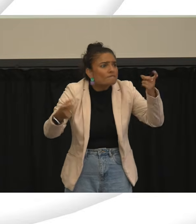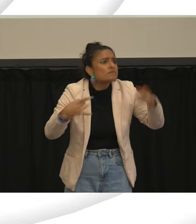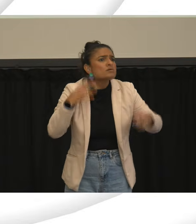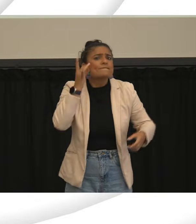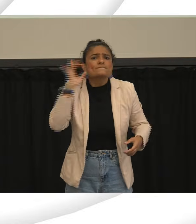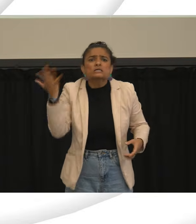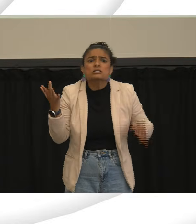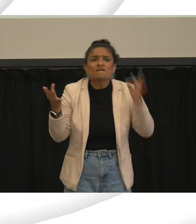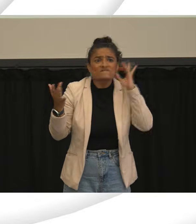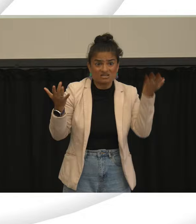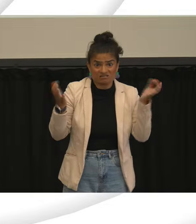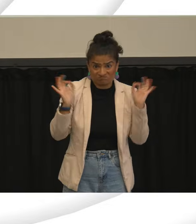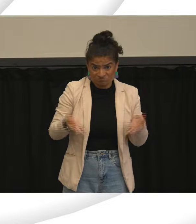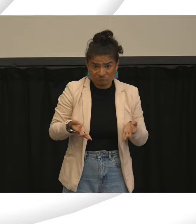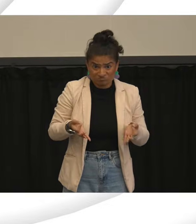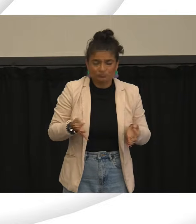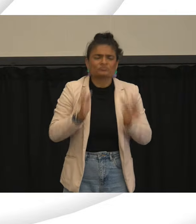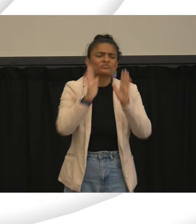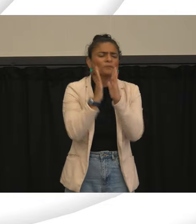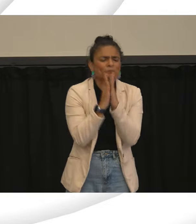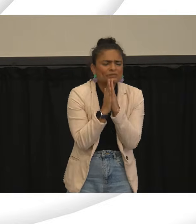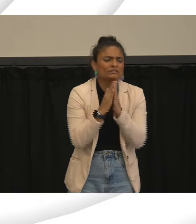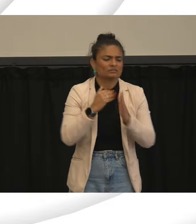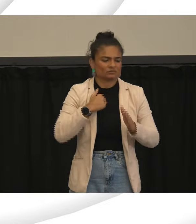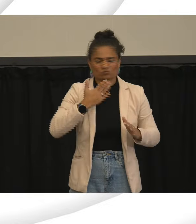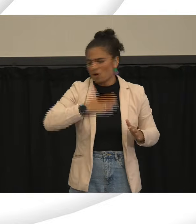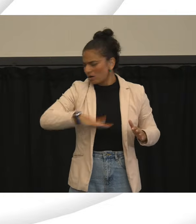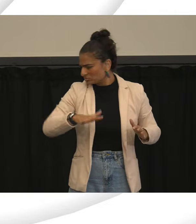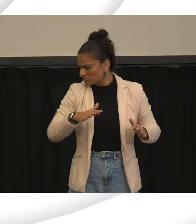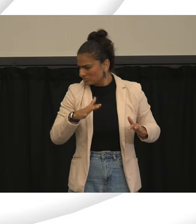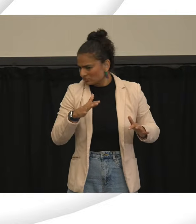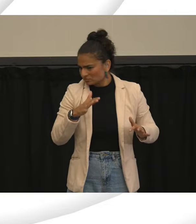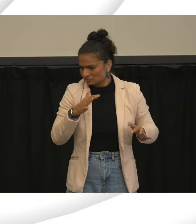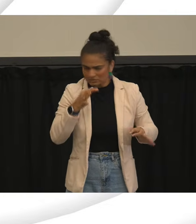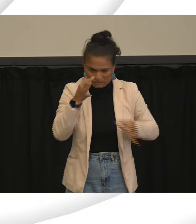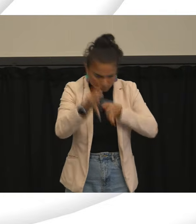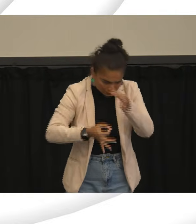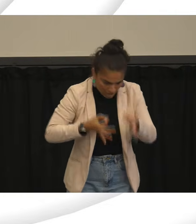but we're not all aware of what is available, correct?